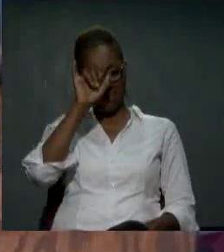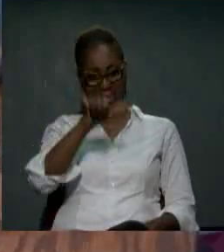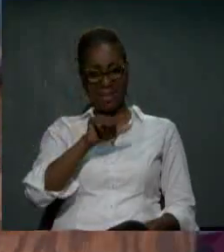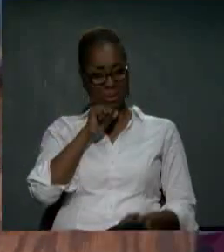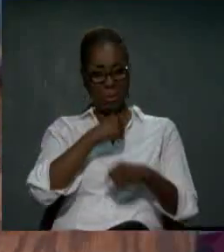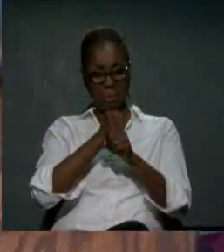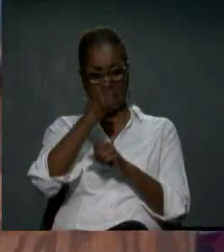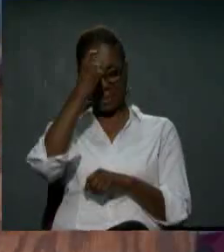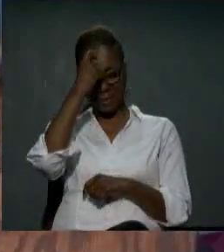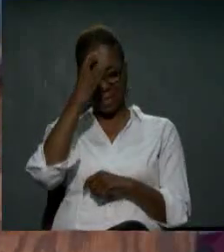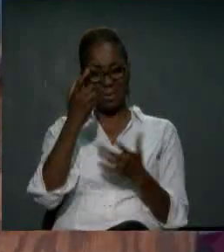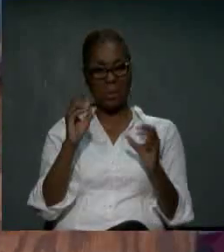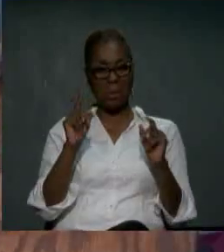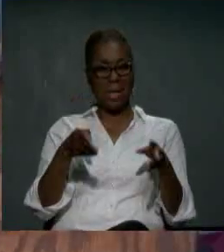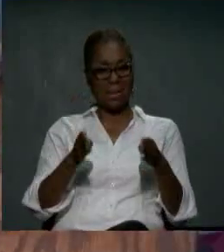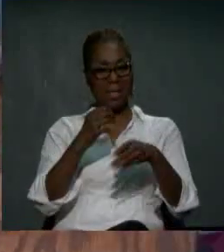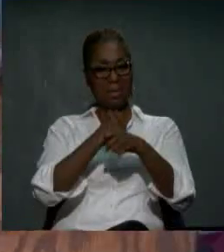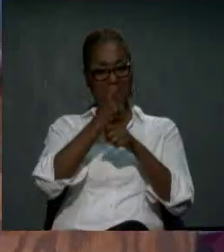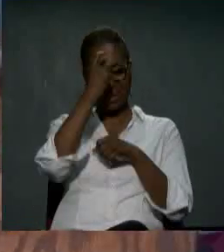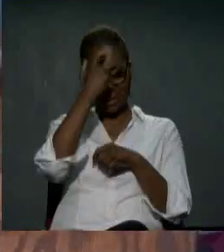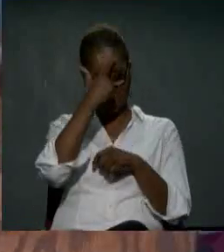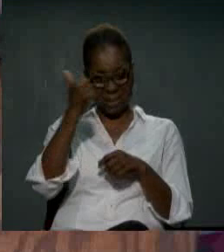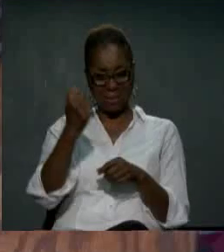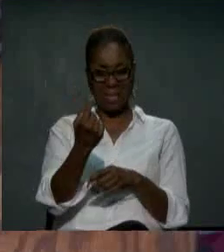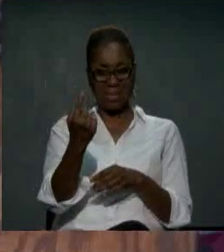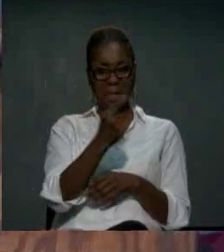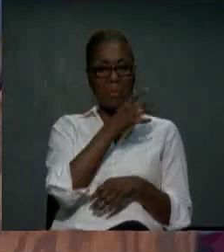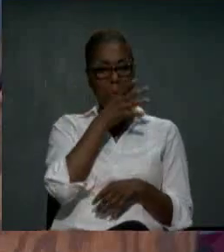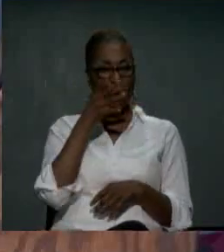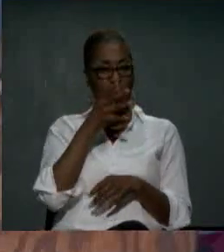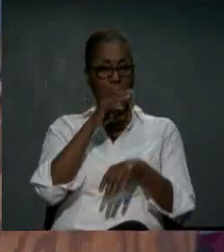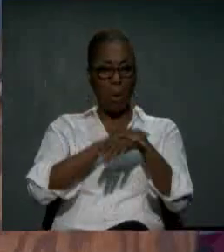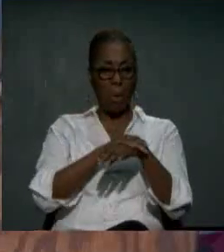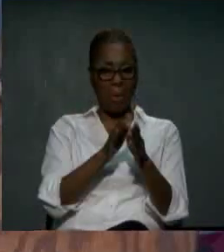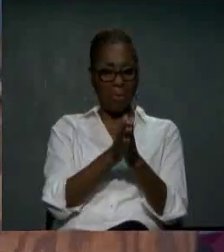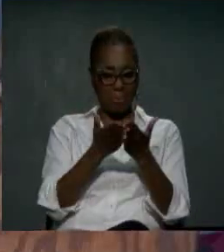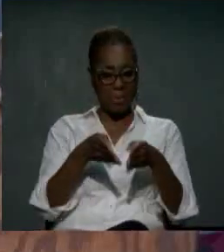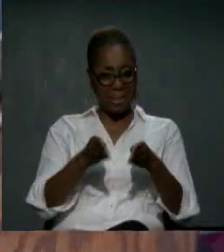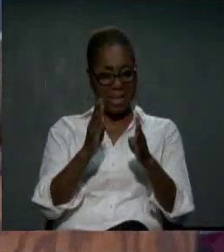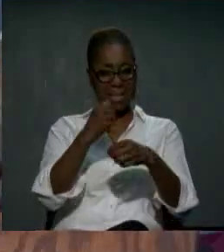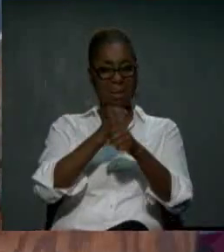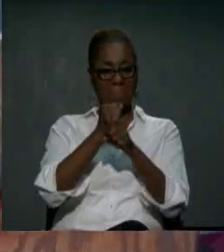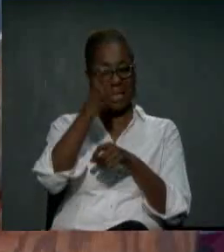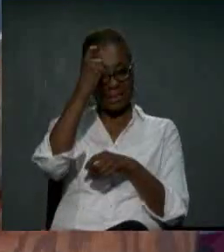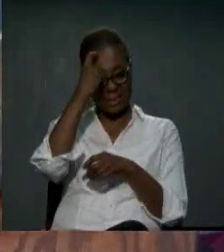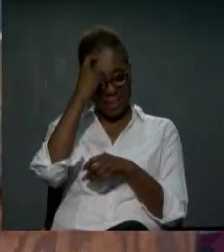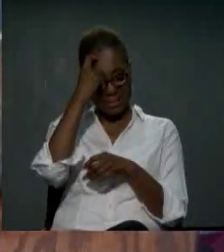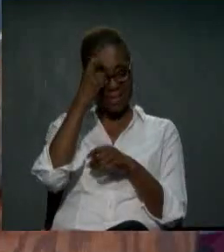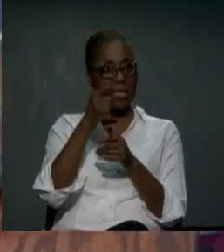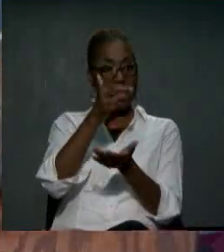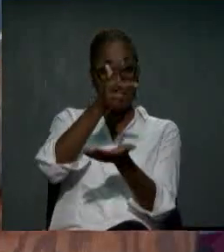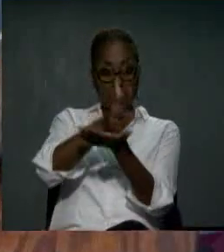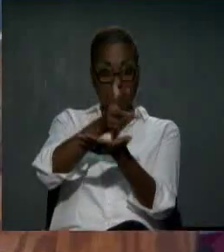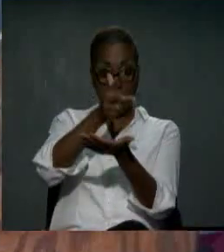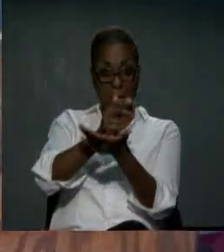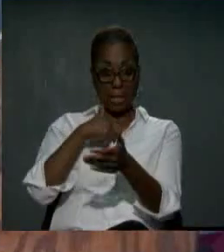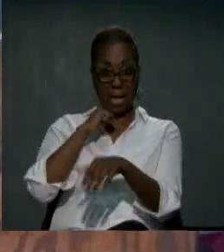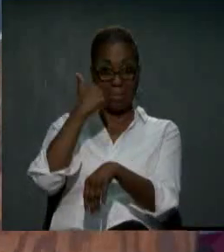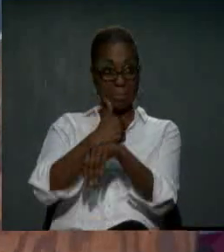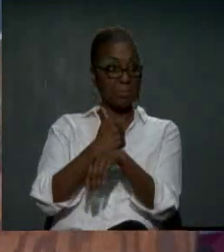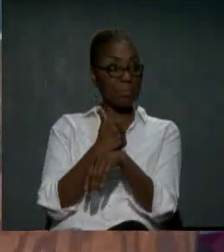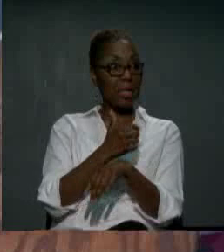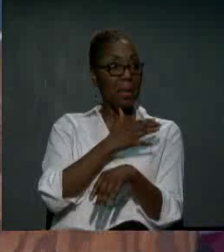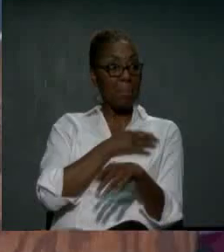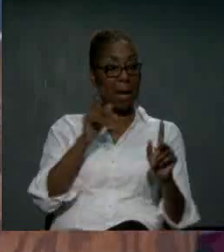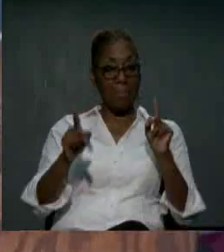my thing is, let it make sense. Because something's a rule or it's on the books, let it make sense. The parking that I put in,